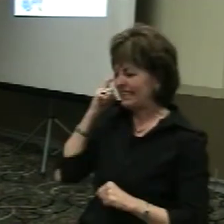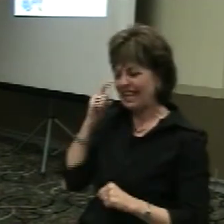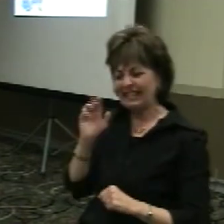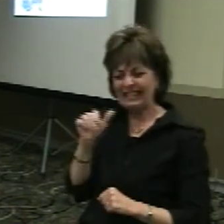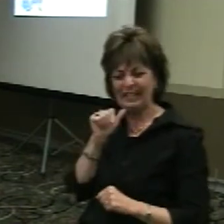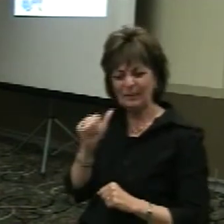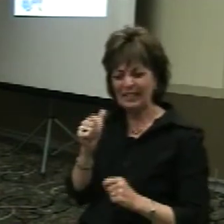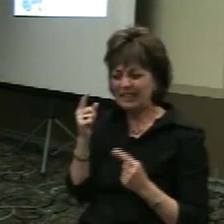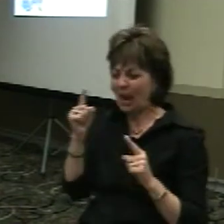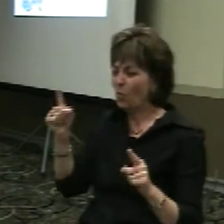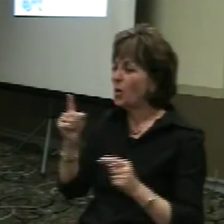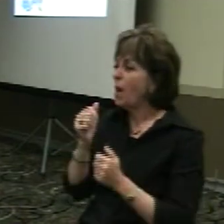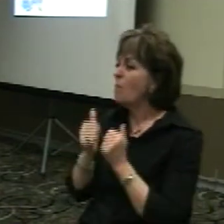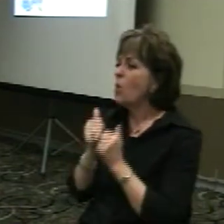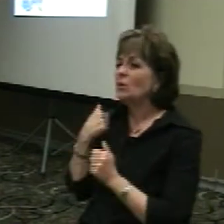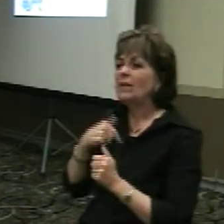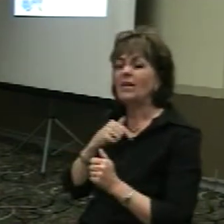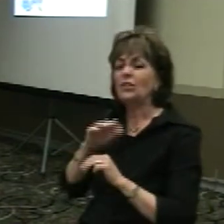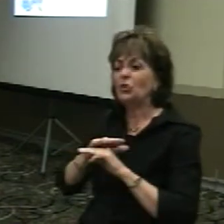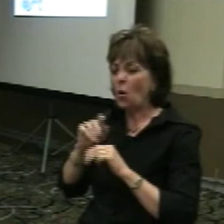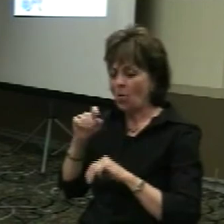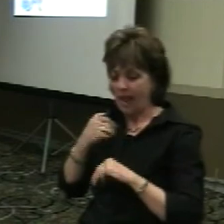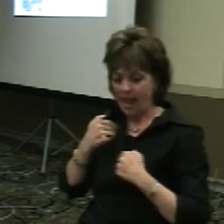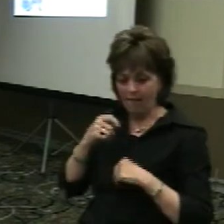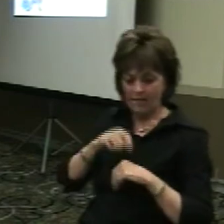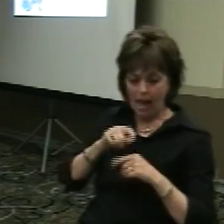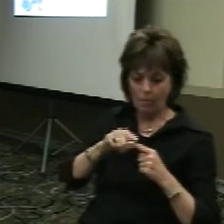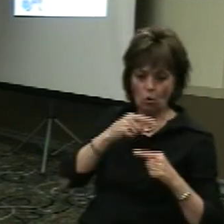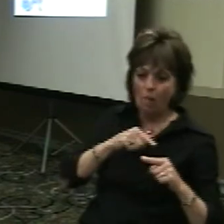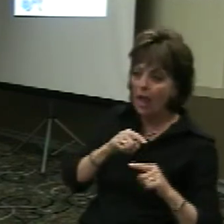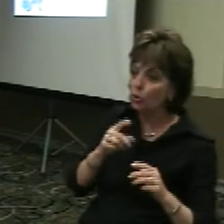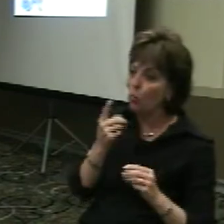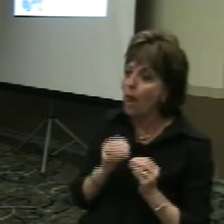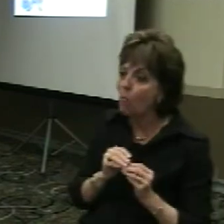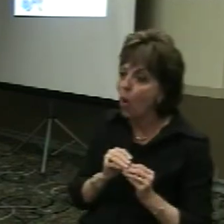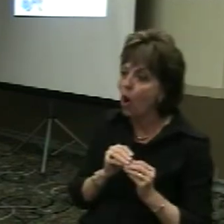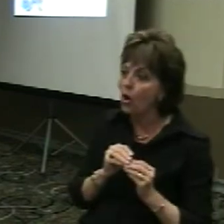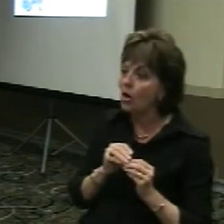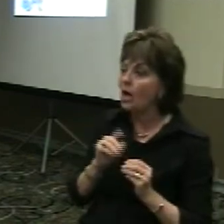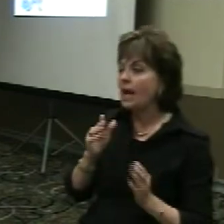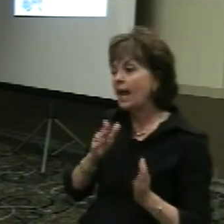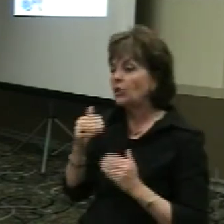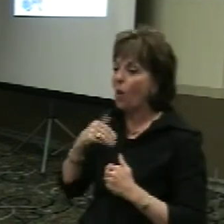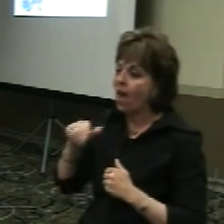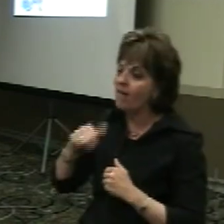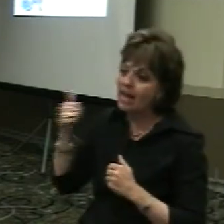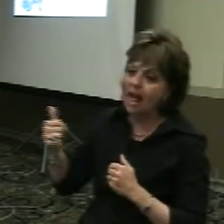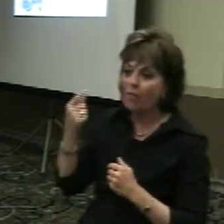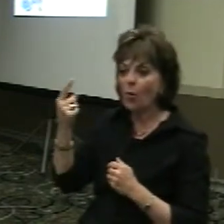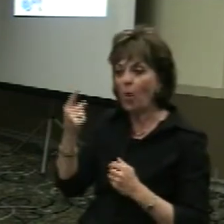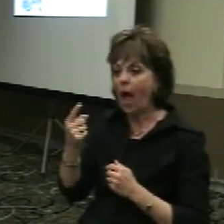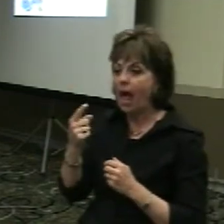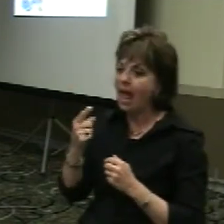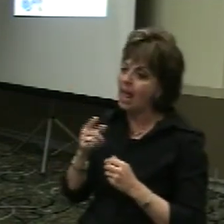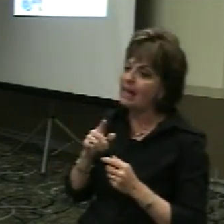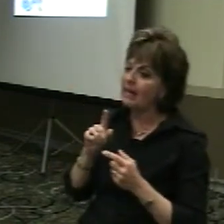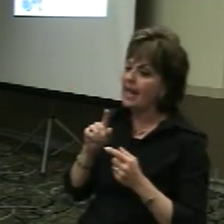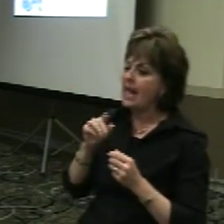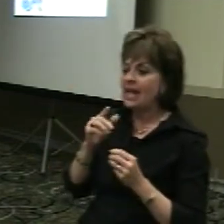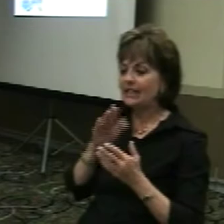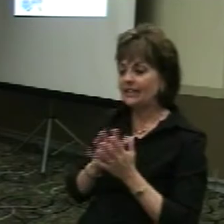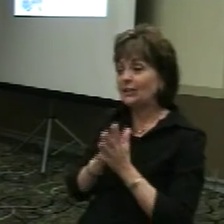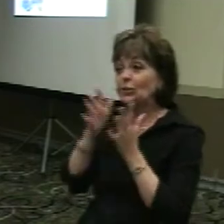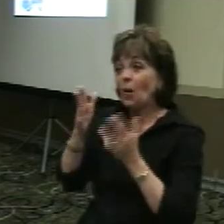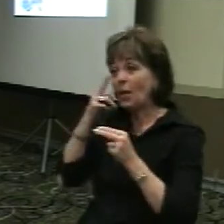seem to be working. And most of us don't have enough time to keep going, well, let's go back and do one more. Let's go have another FBA and BIP. This is just so much fun to get